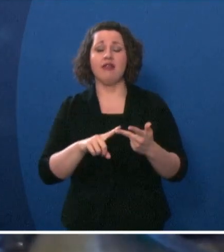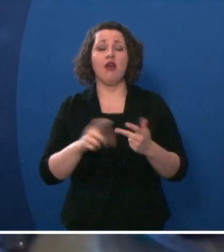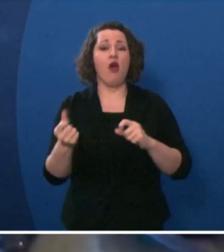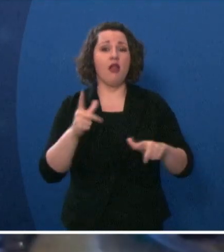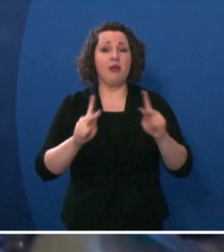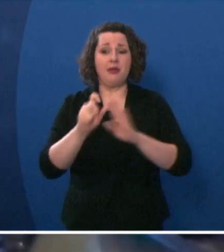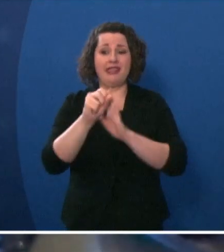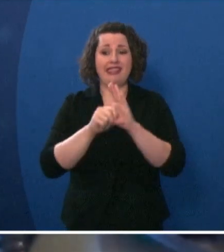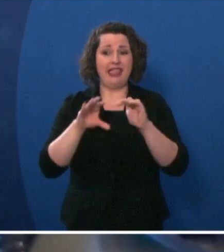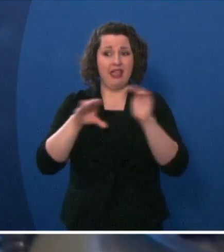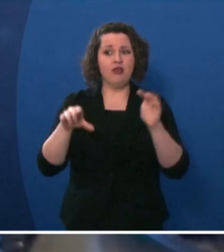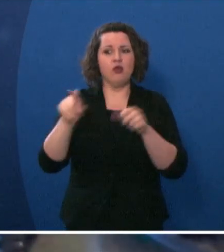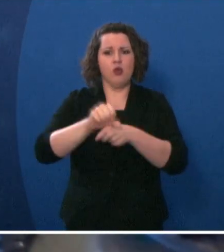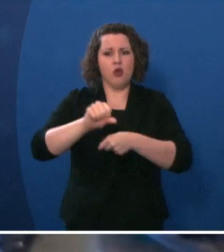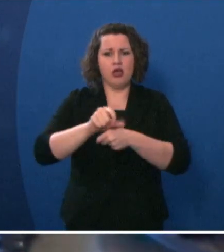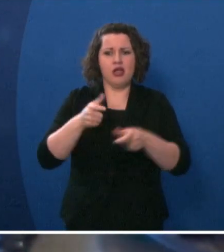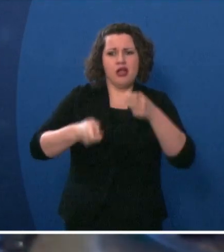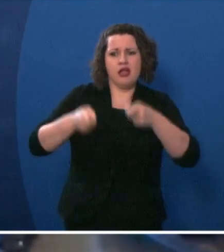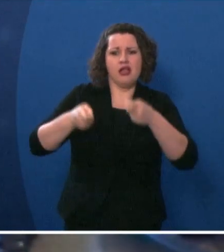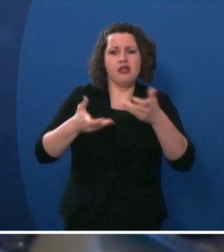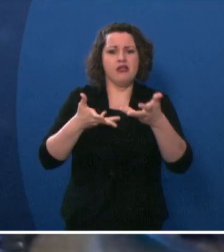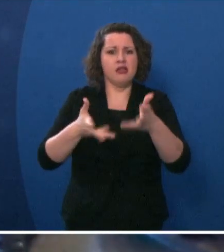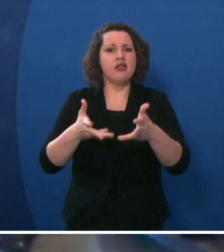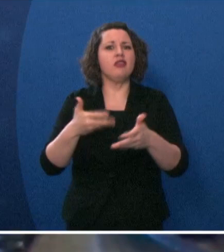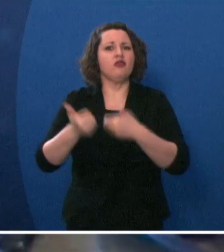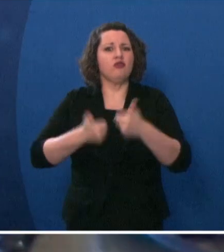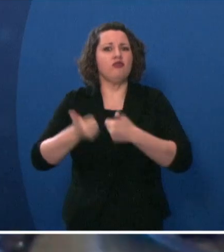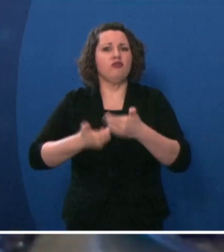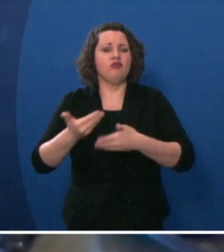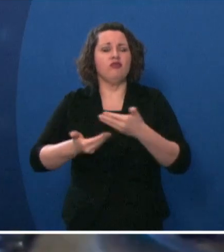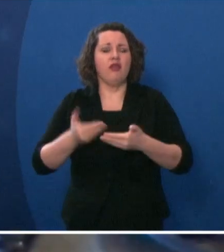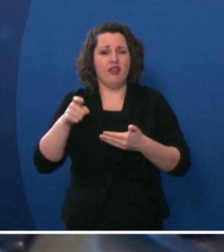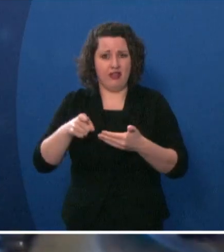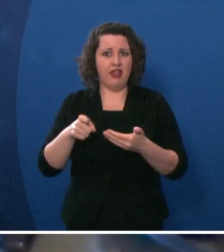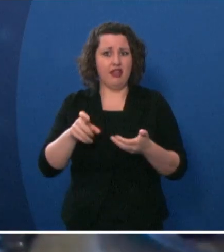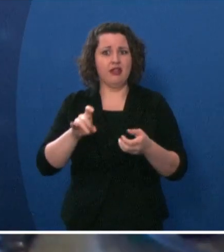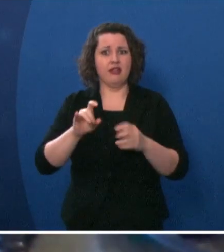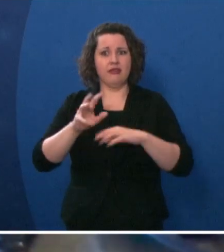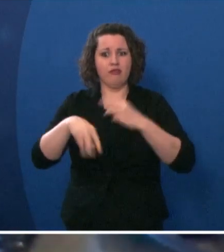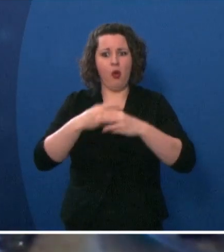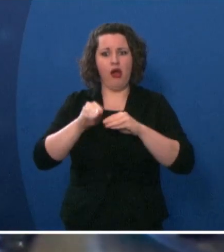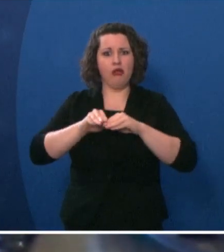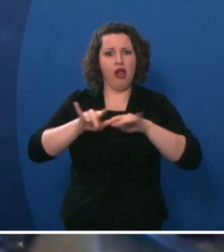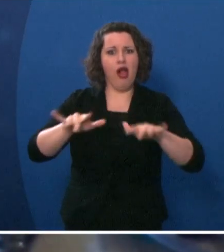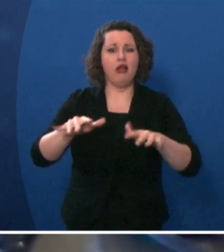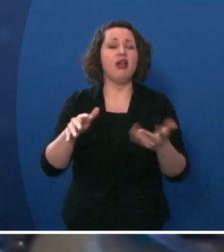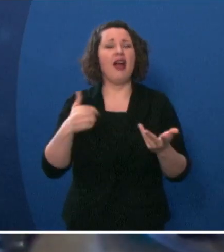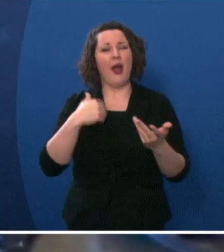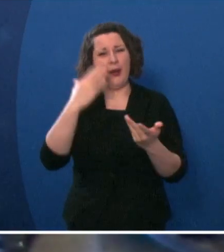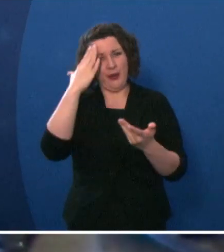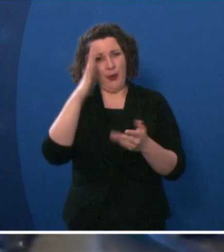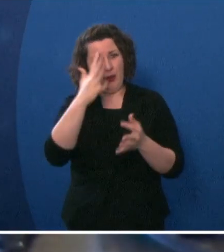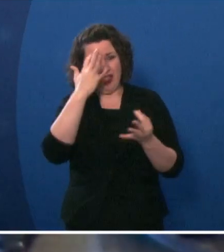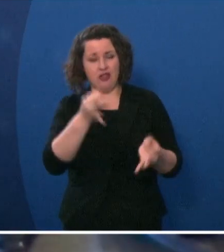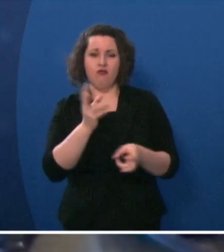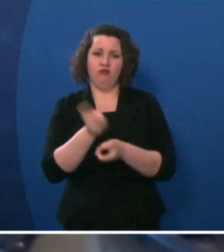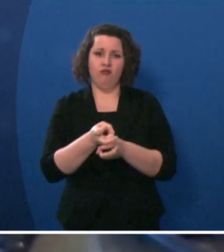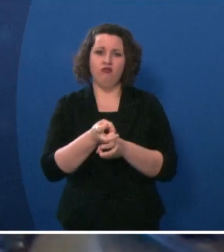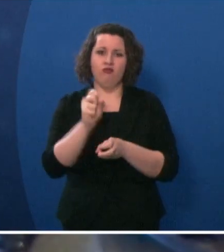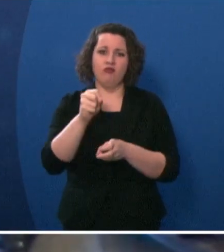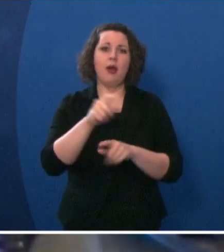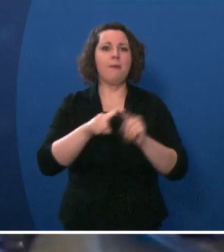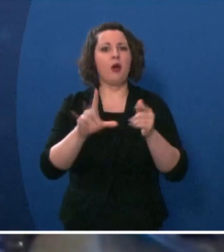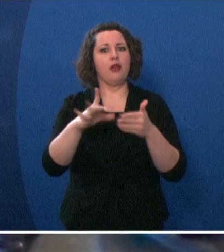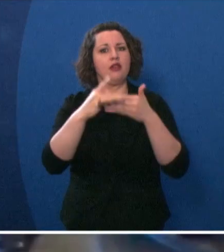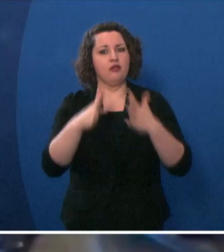state level working to navigate this unprecedented pandemic. I know the decisions have been difficult, but we appreciate the